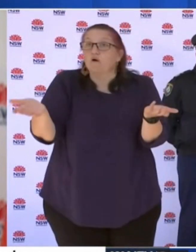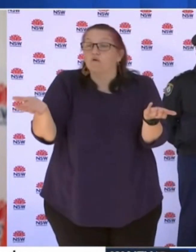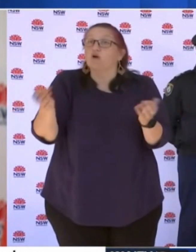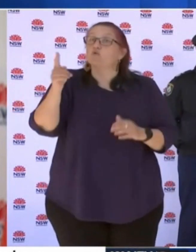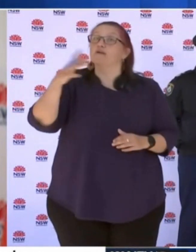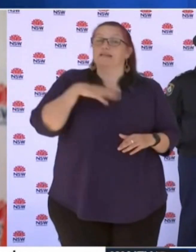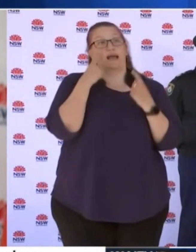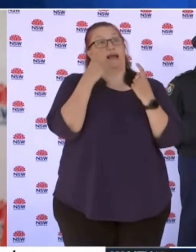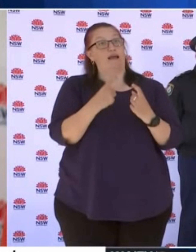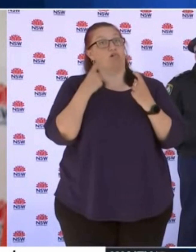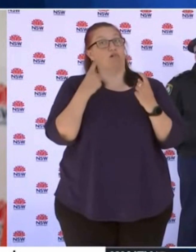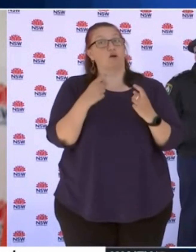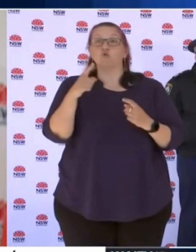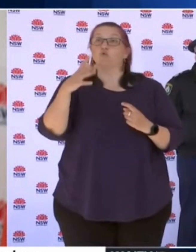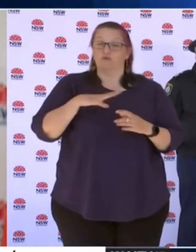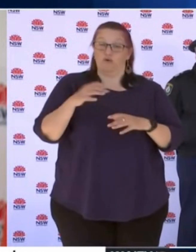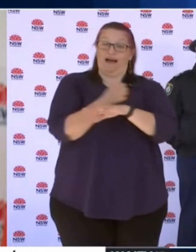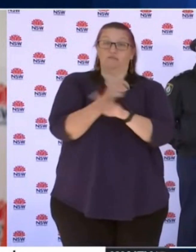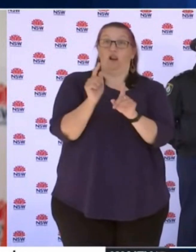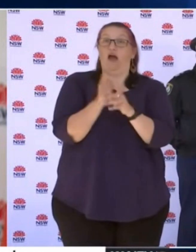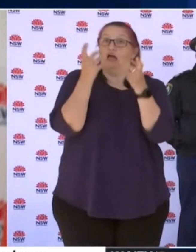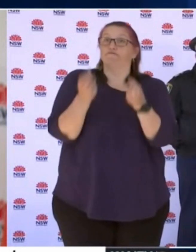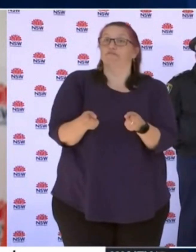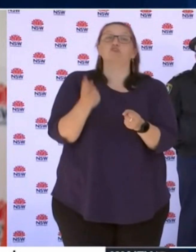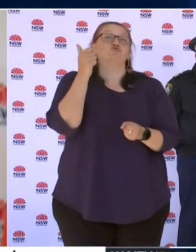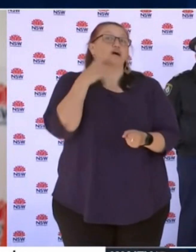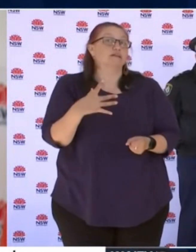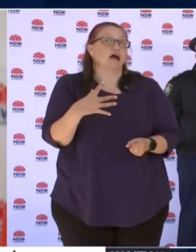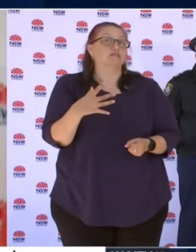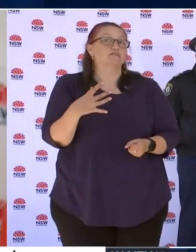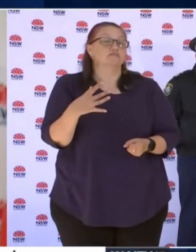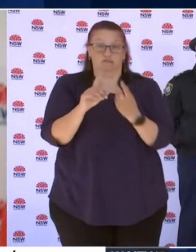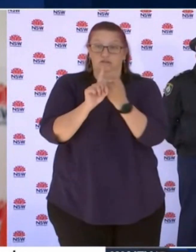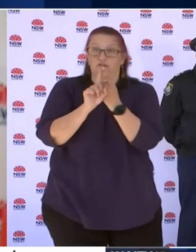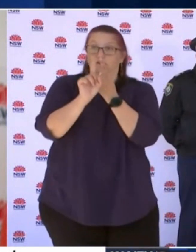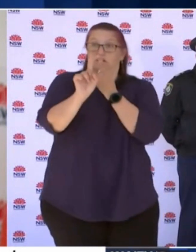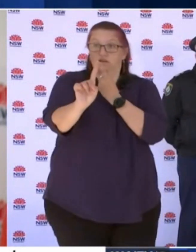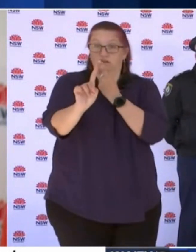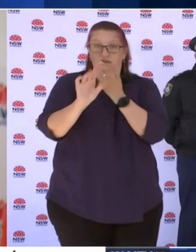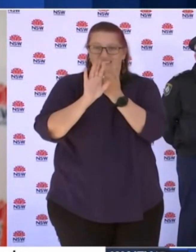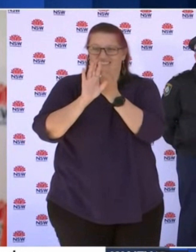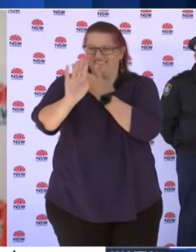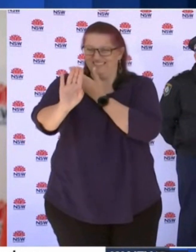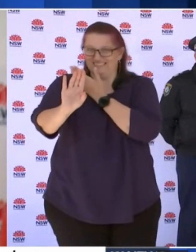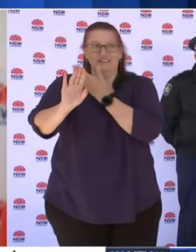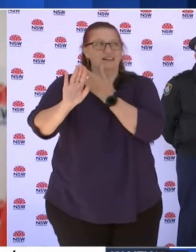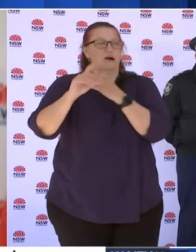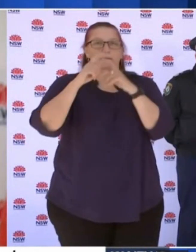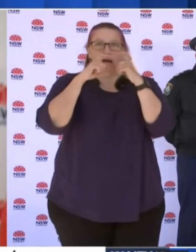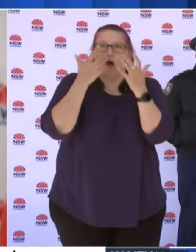during this time to do the right thing, and that's why it's so important for all of us to keep working together. Please know